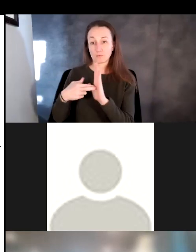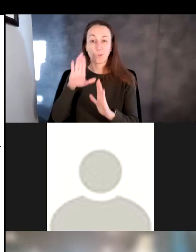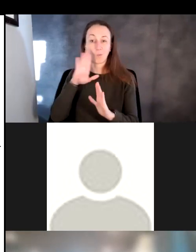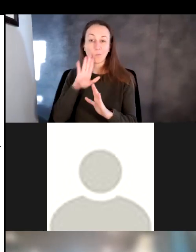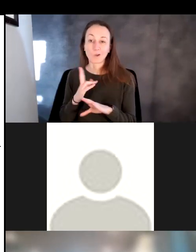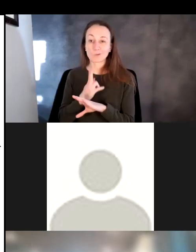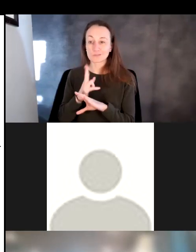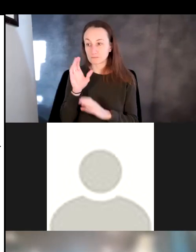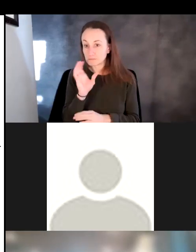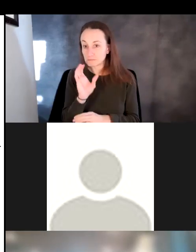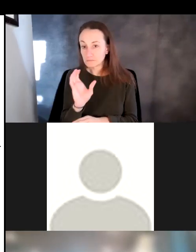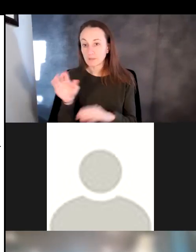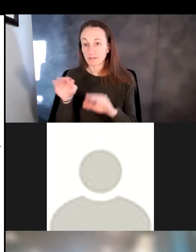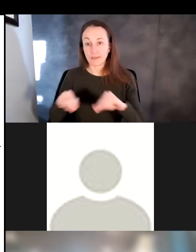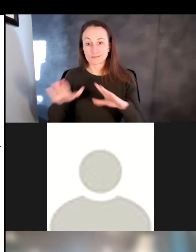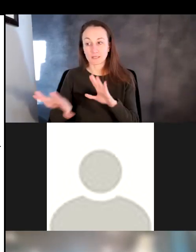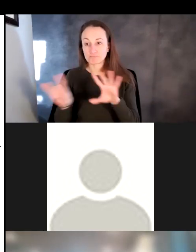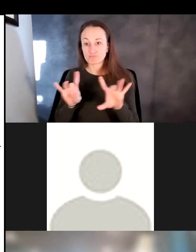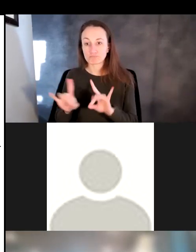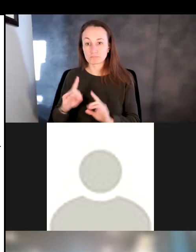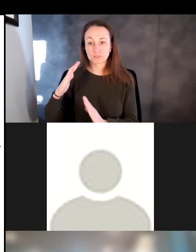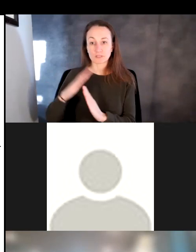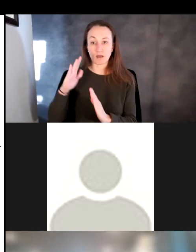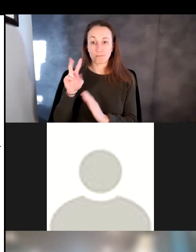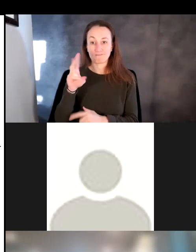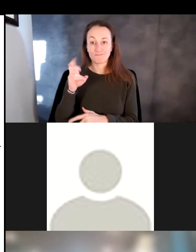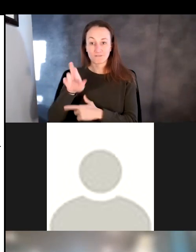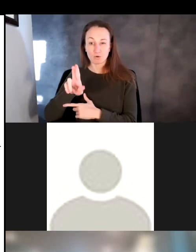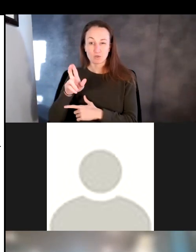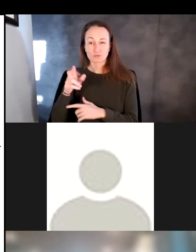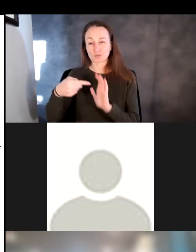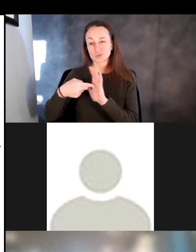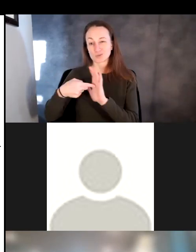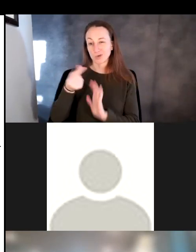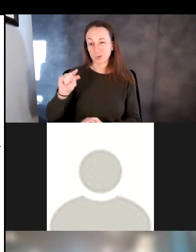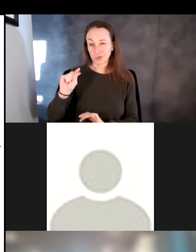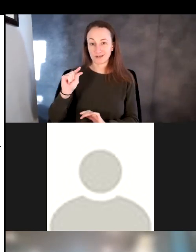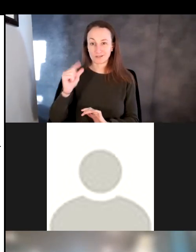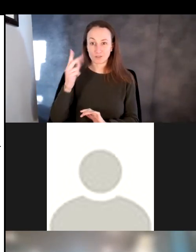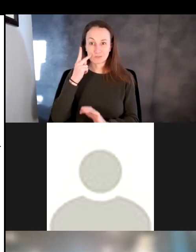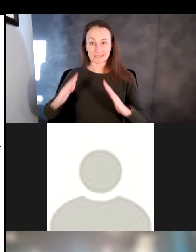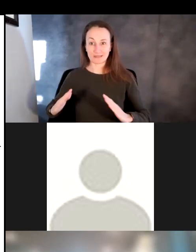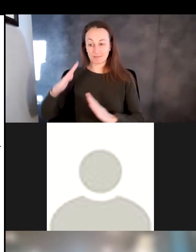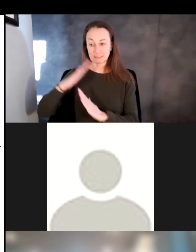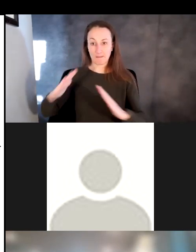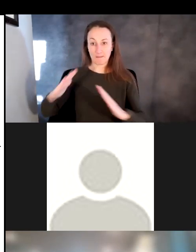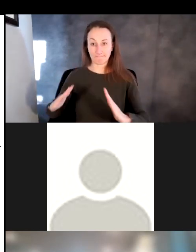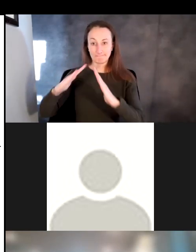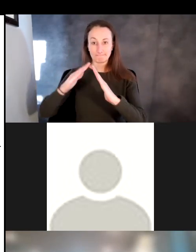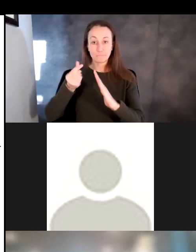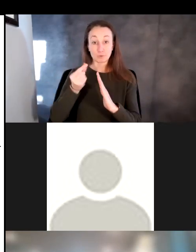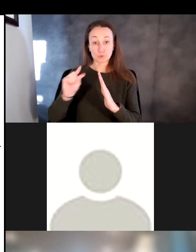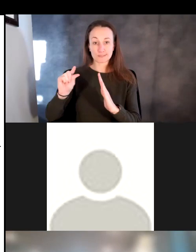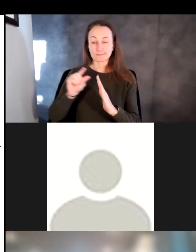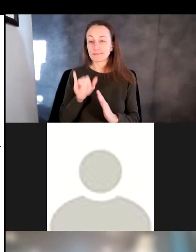search through the landscape and identify the top variants, so shown in green here at the tops of these peaks. This obviously